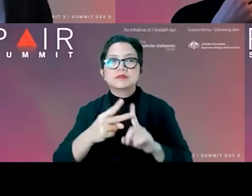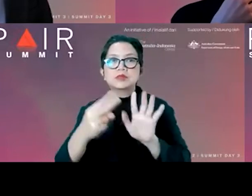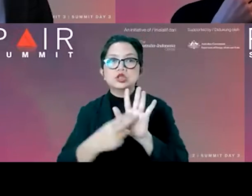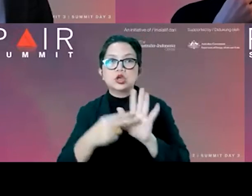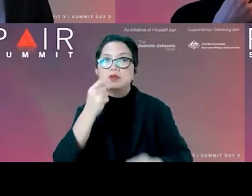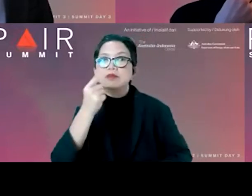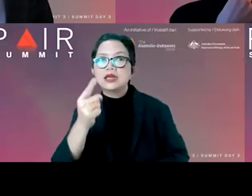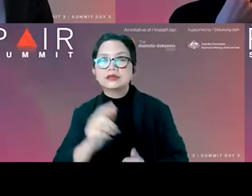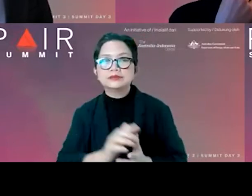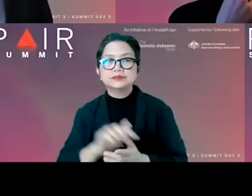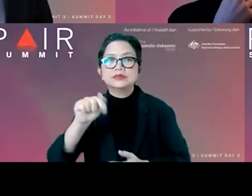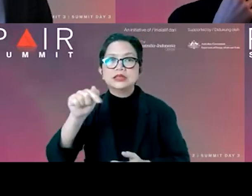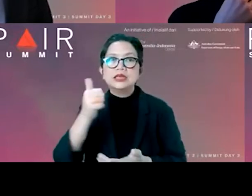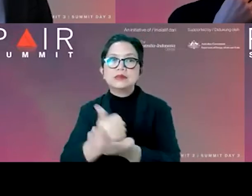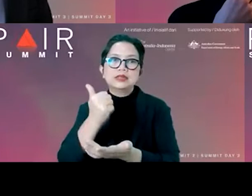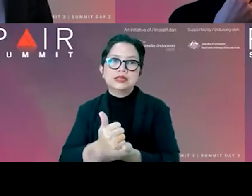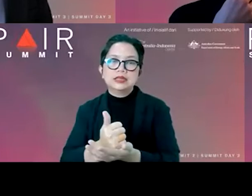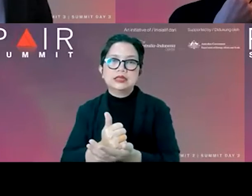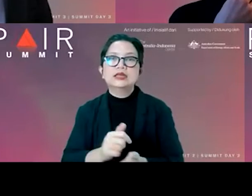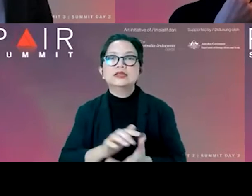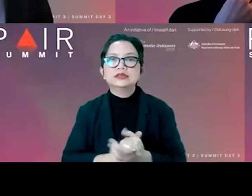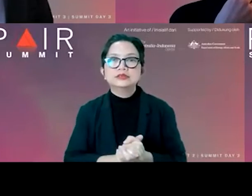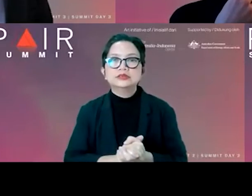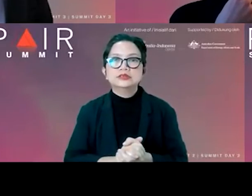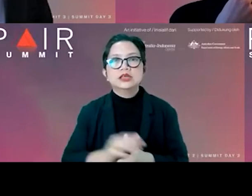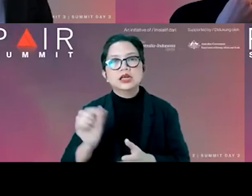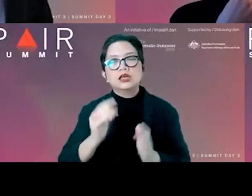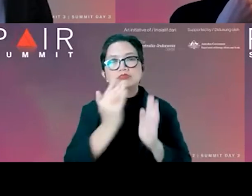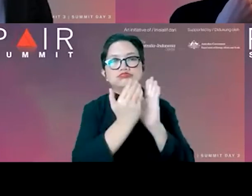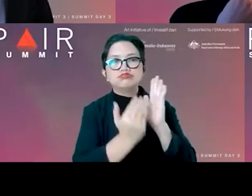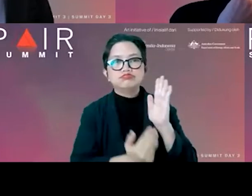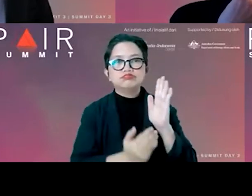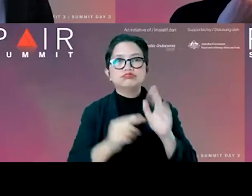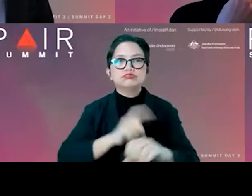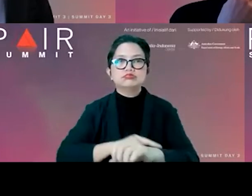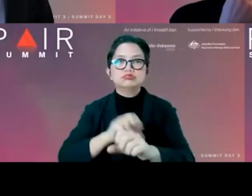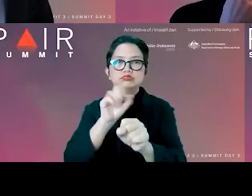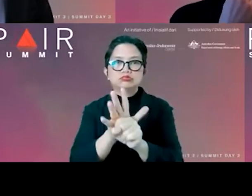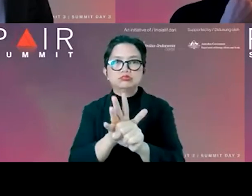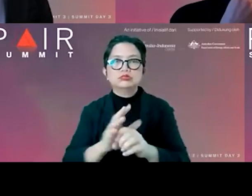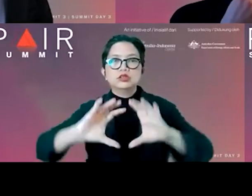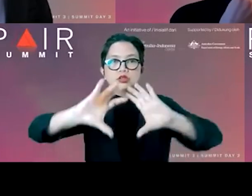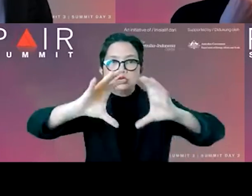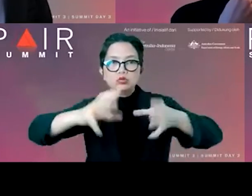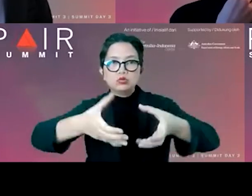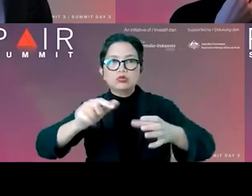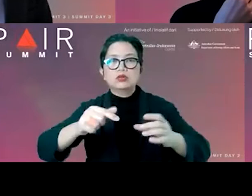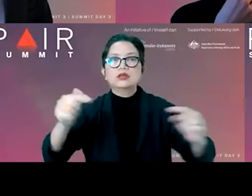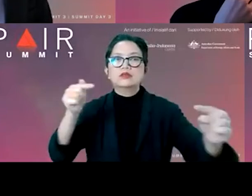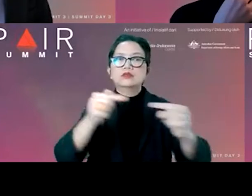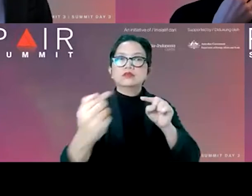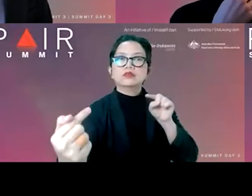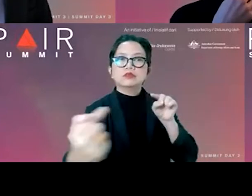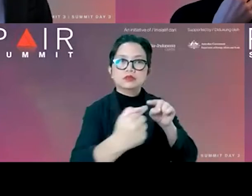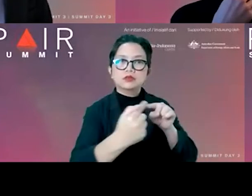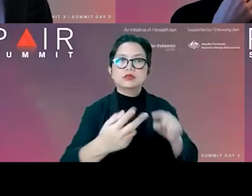of this nature. With a really connected global world, we jump on planes, we see how quickly it moves. We see how